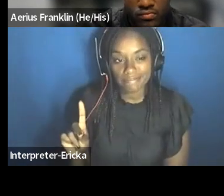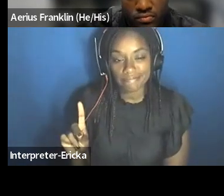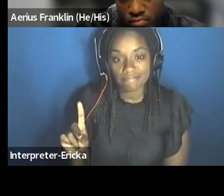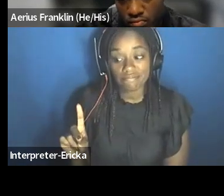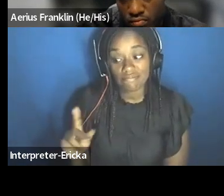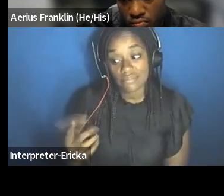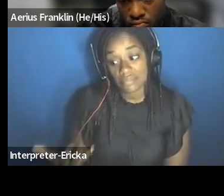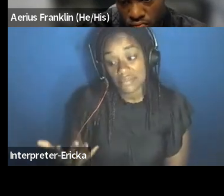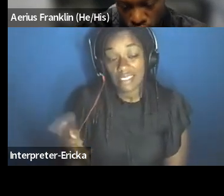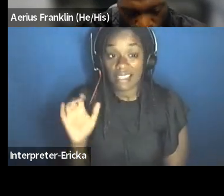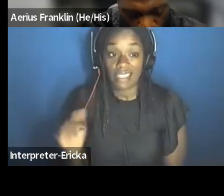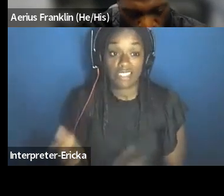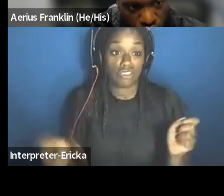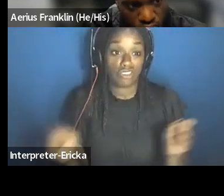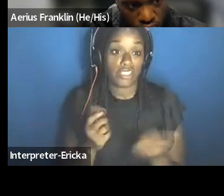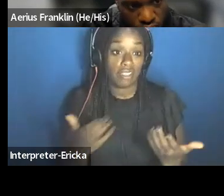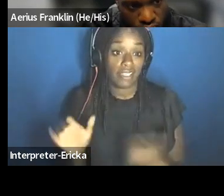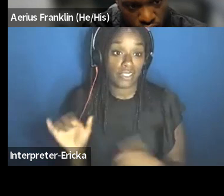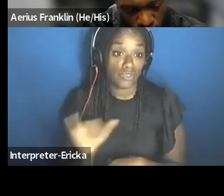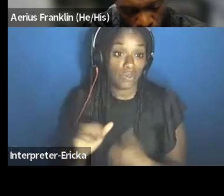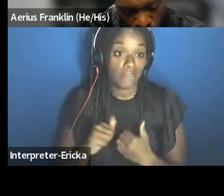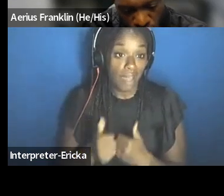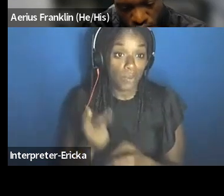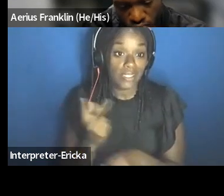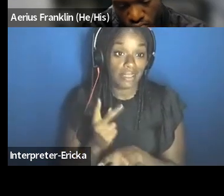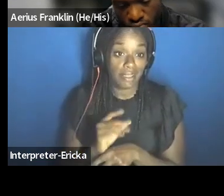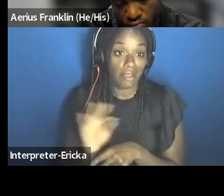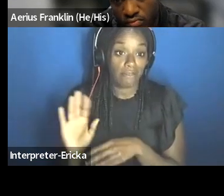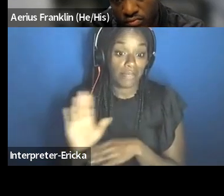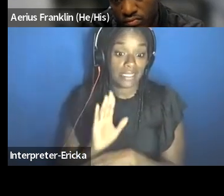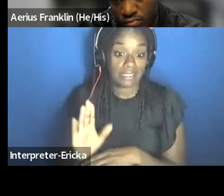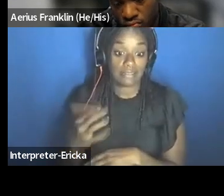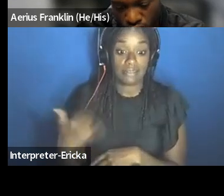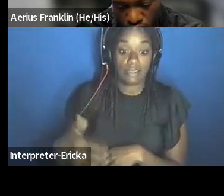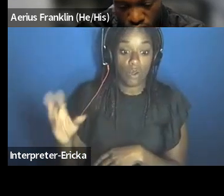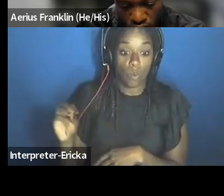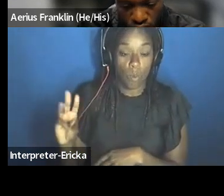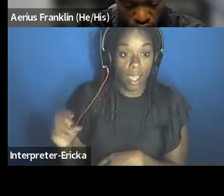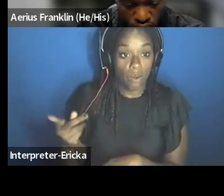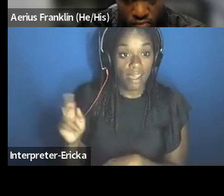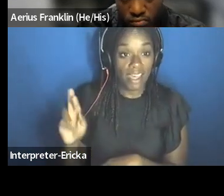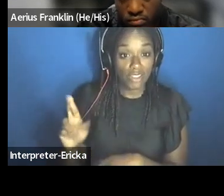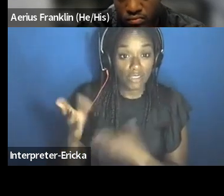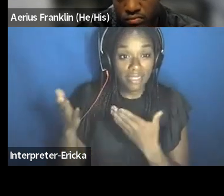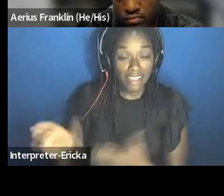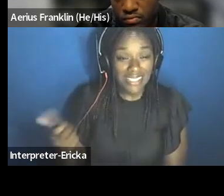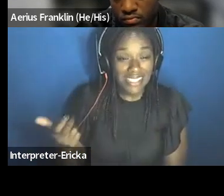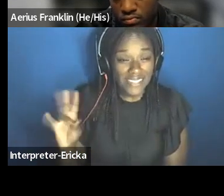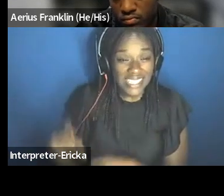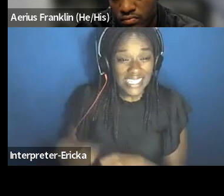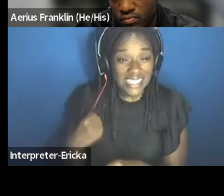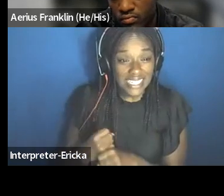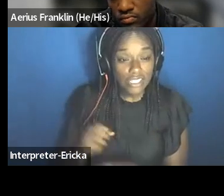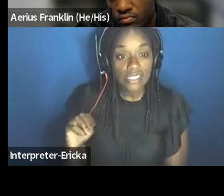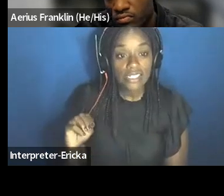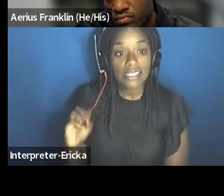that is changing things too, how we're doing business. Wow, Heather's been at Herstal for 17 years, Molly